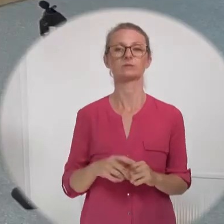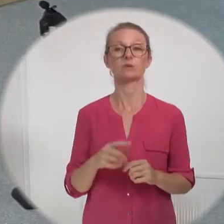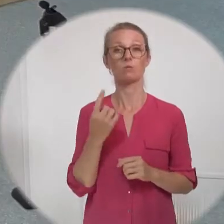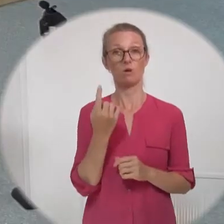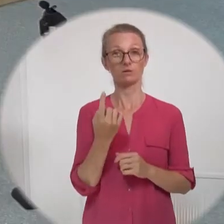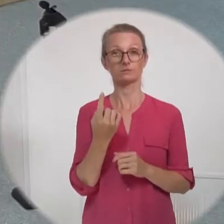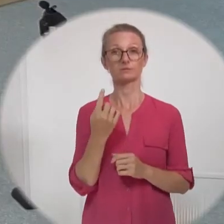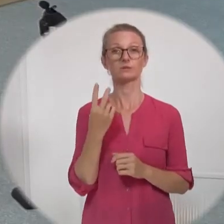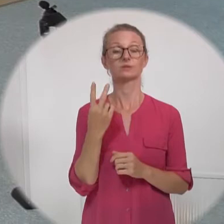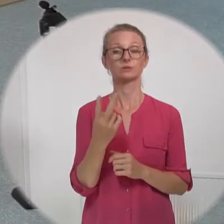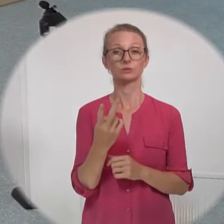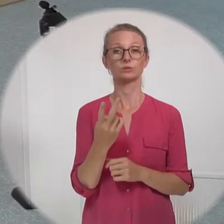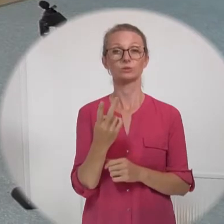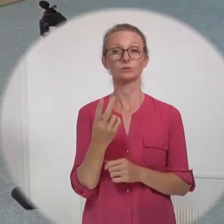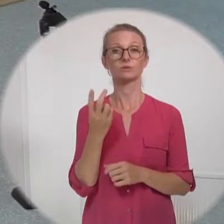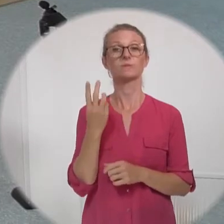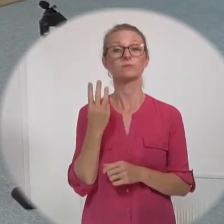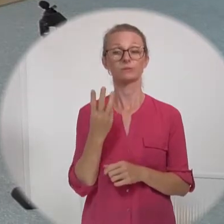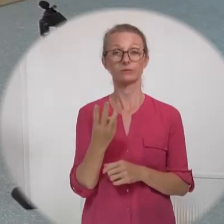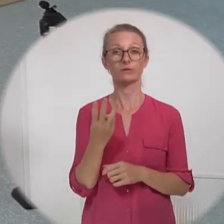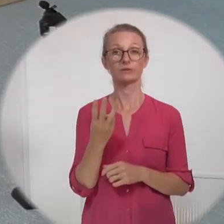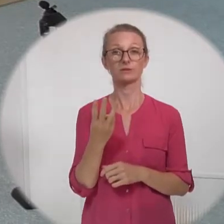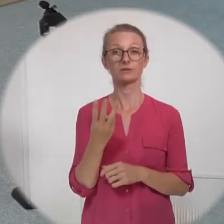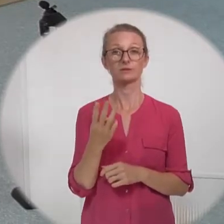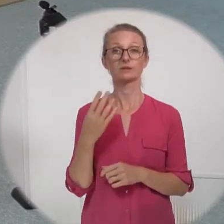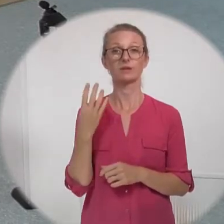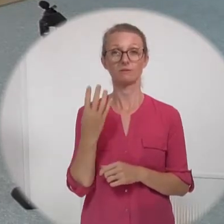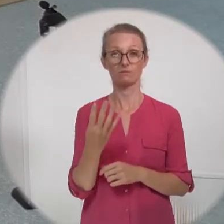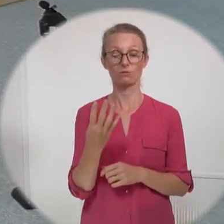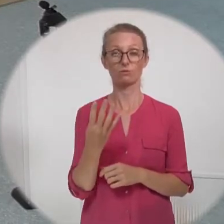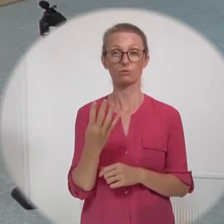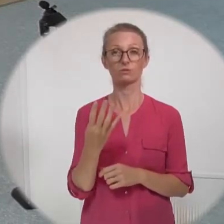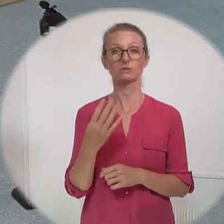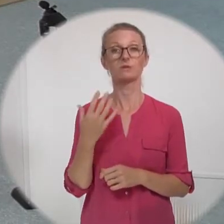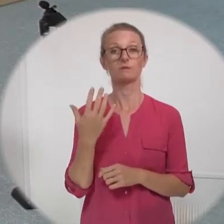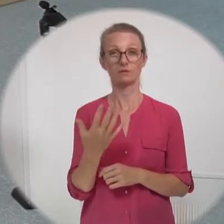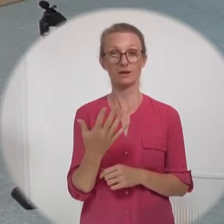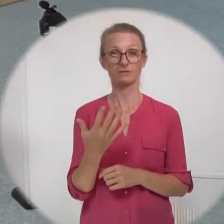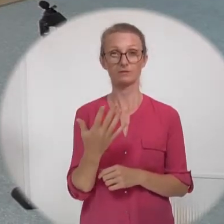2, 3, 4,